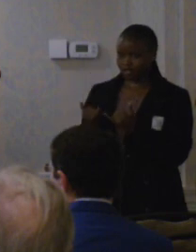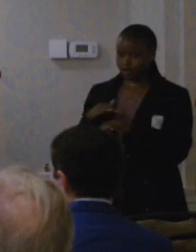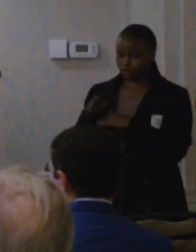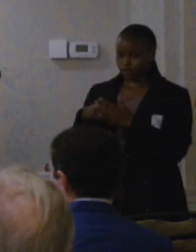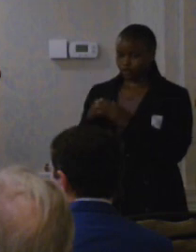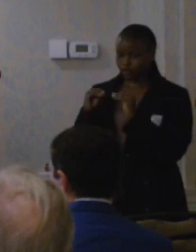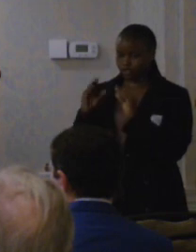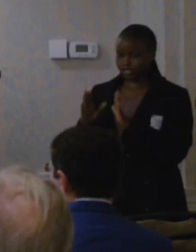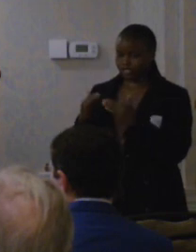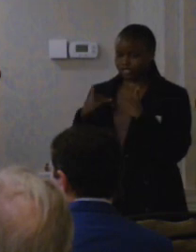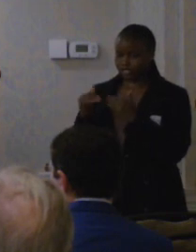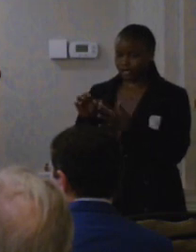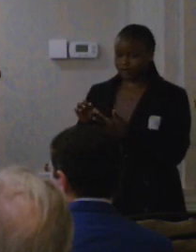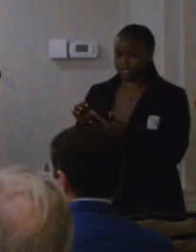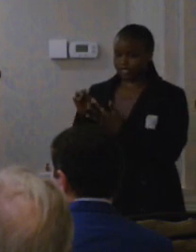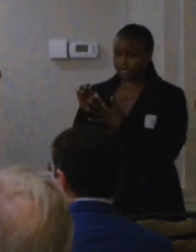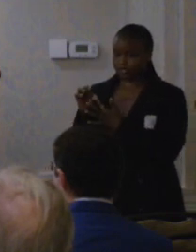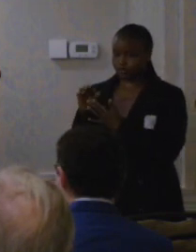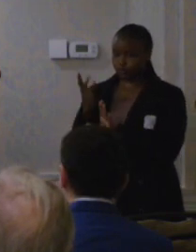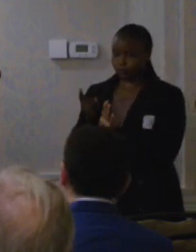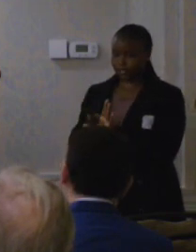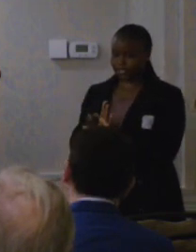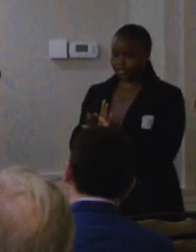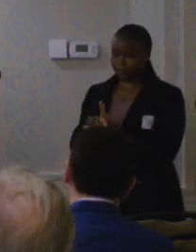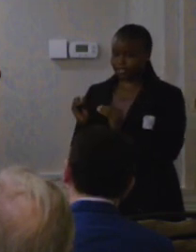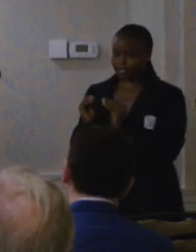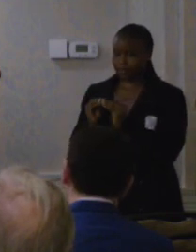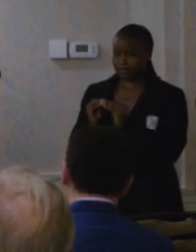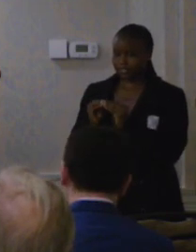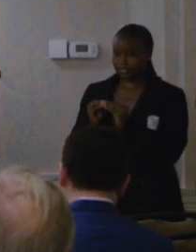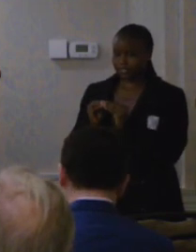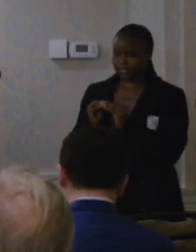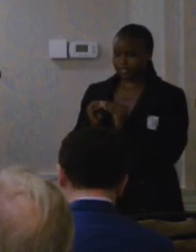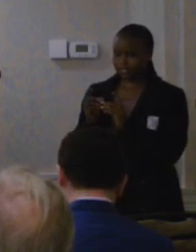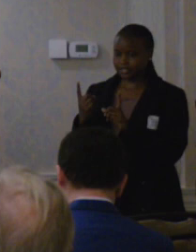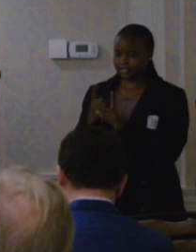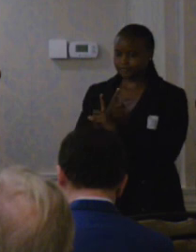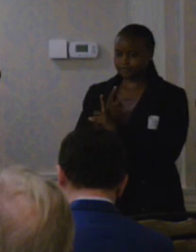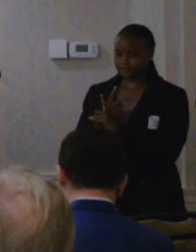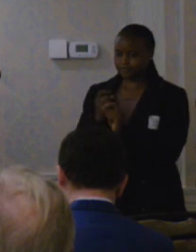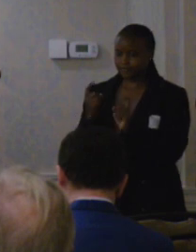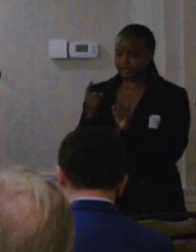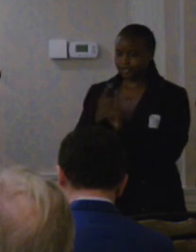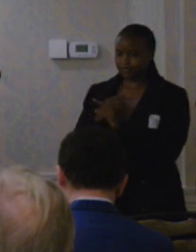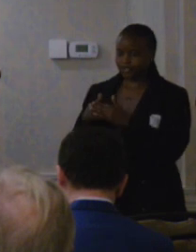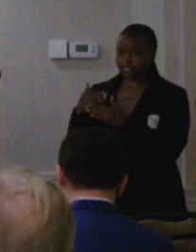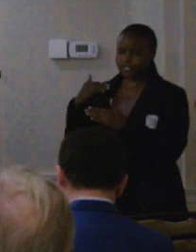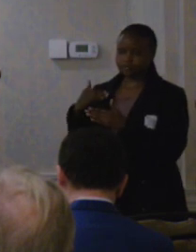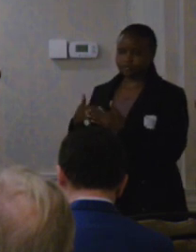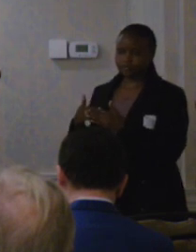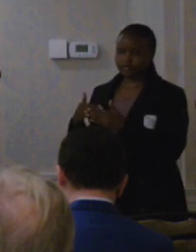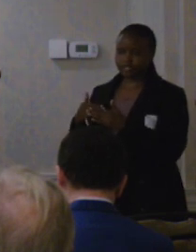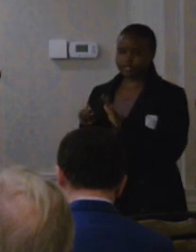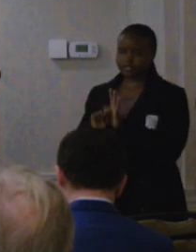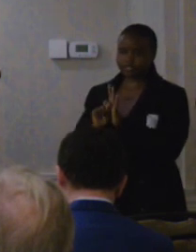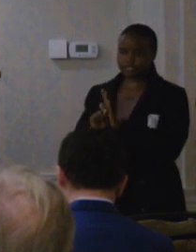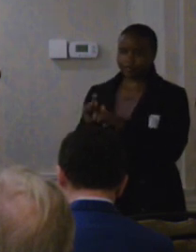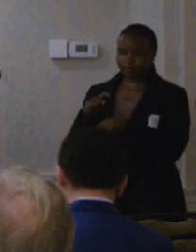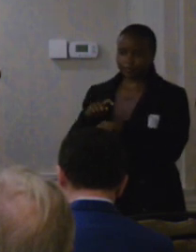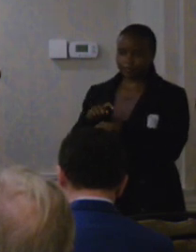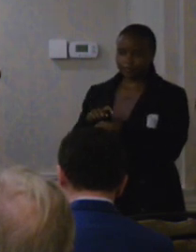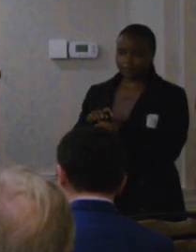the teachers have a chance to participate in the meeting. It's quite different in the previous time when